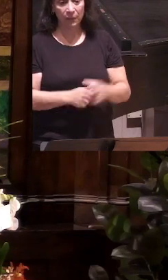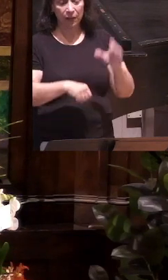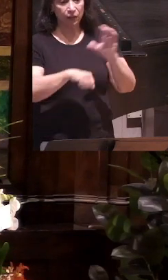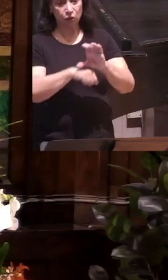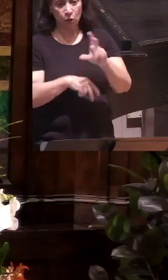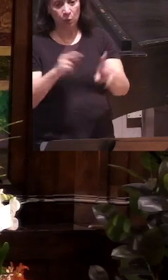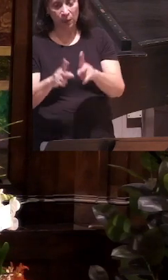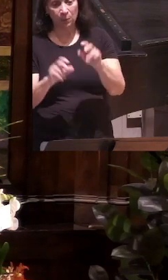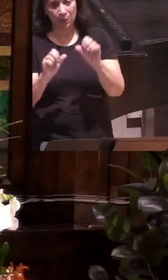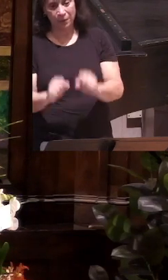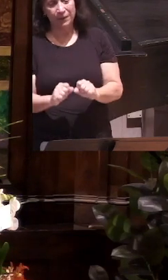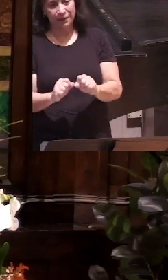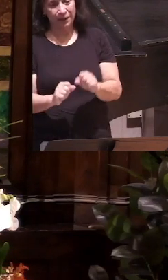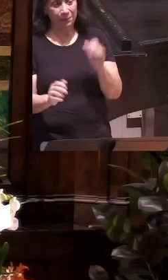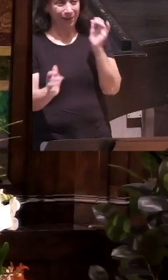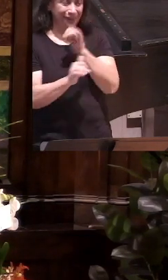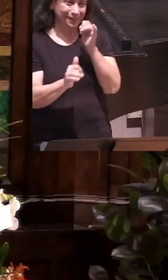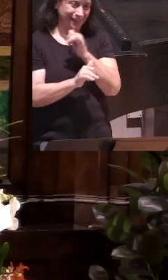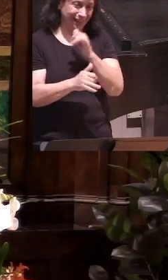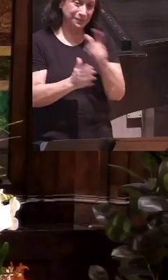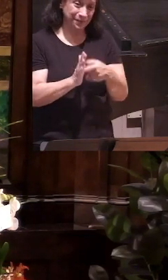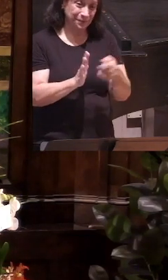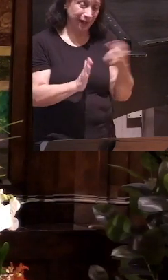Church people can be kind of absurd.